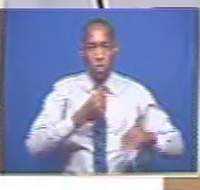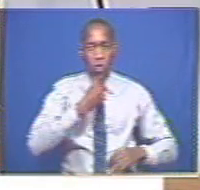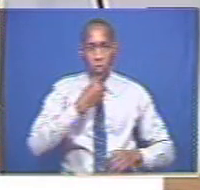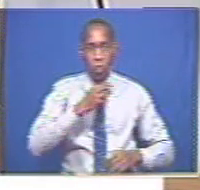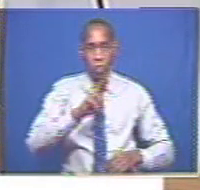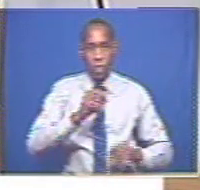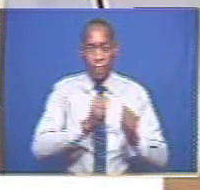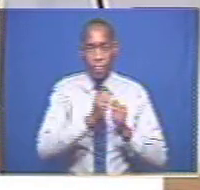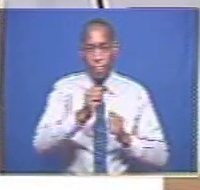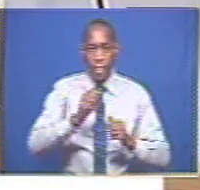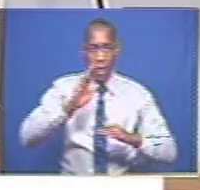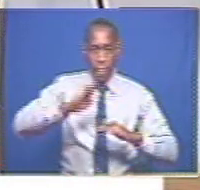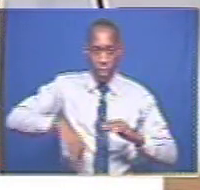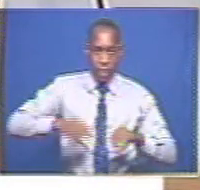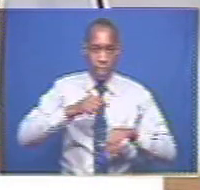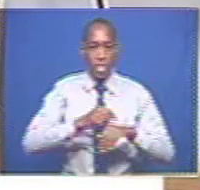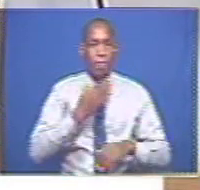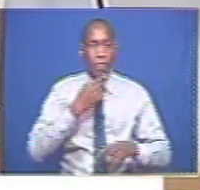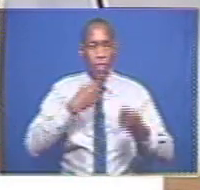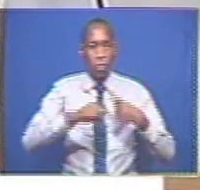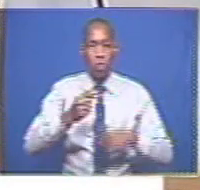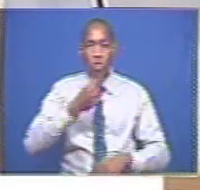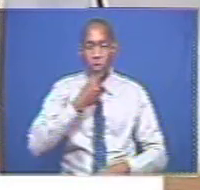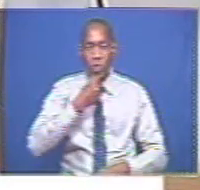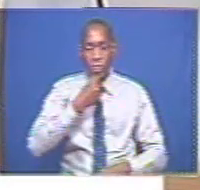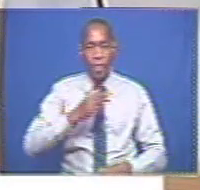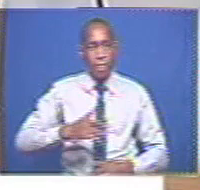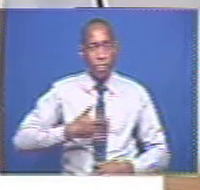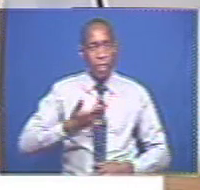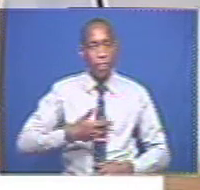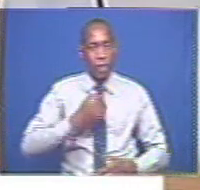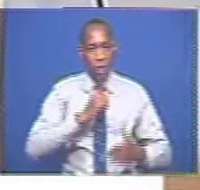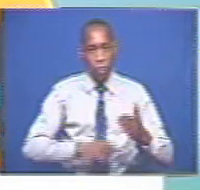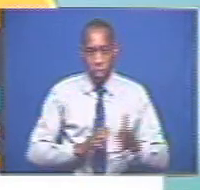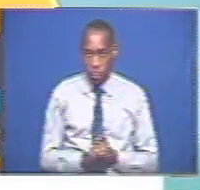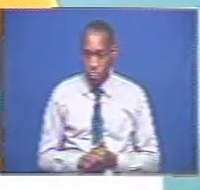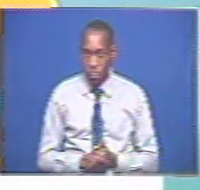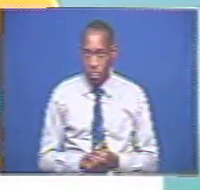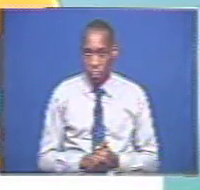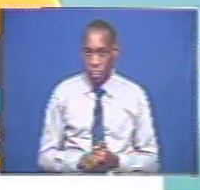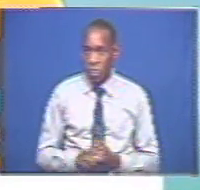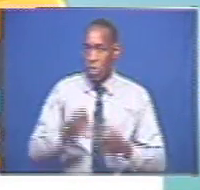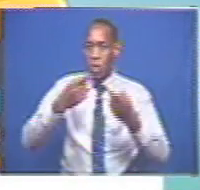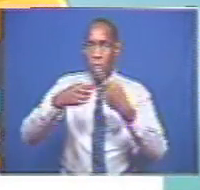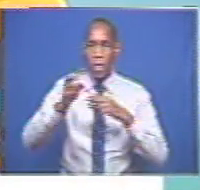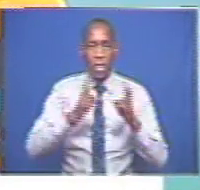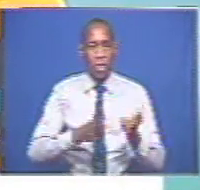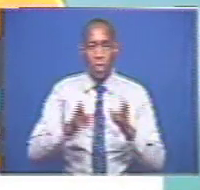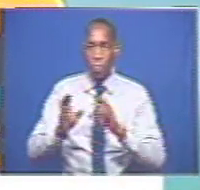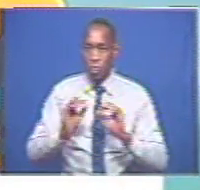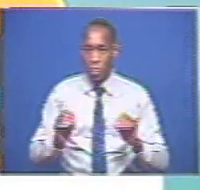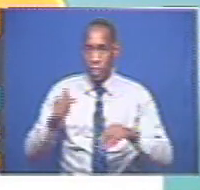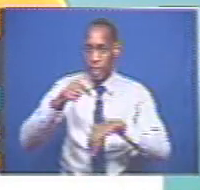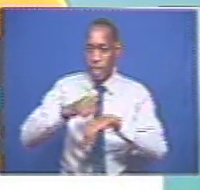AFC Leopards won against Mahia. Yeah. What was it like for you? Well, it wasn't just a win, because it was the time that